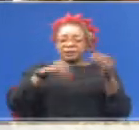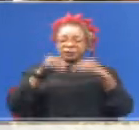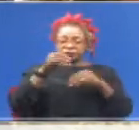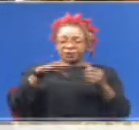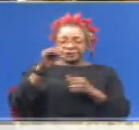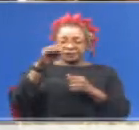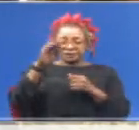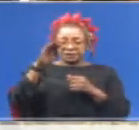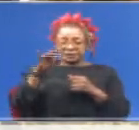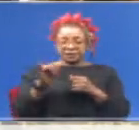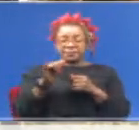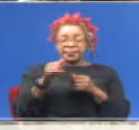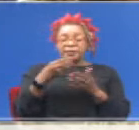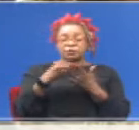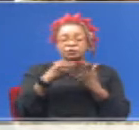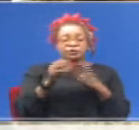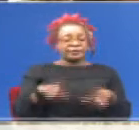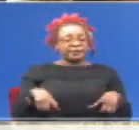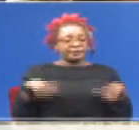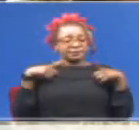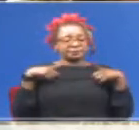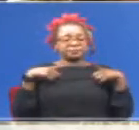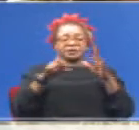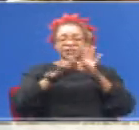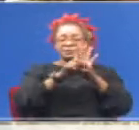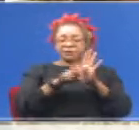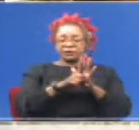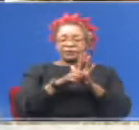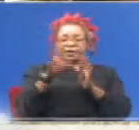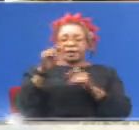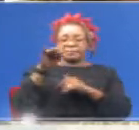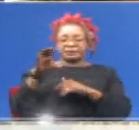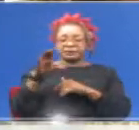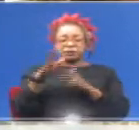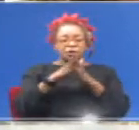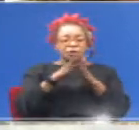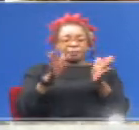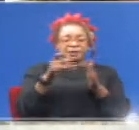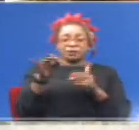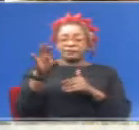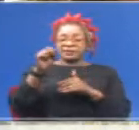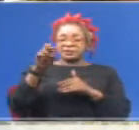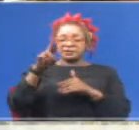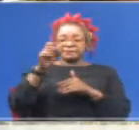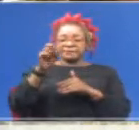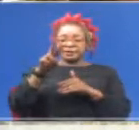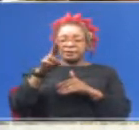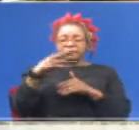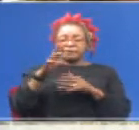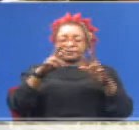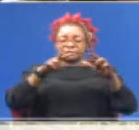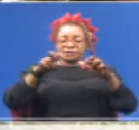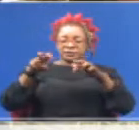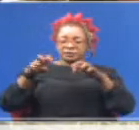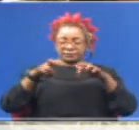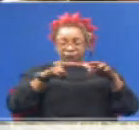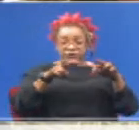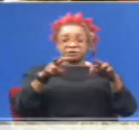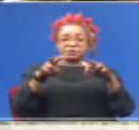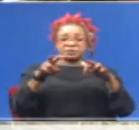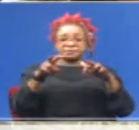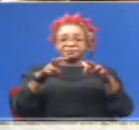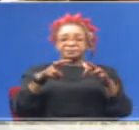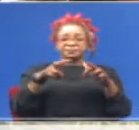the legitimacy of the IBC, the opening of the server for a forensic audit, the